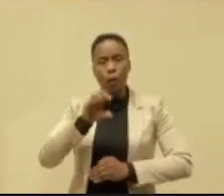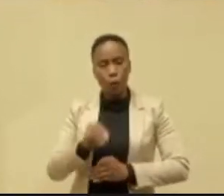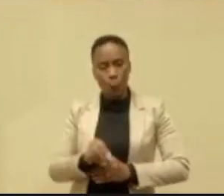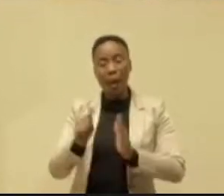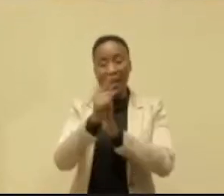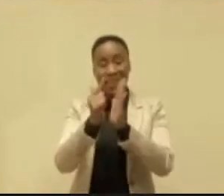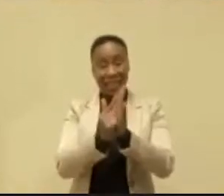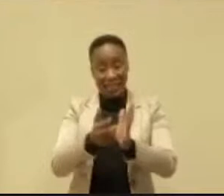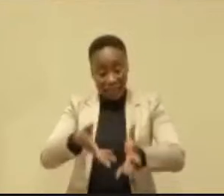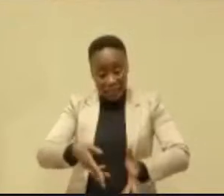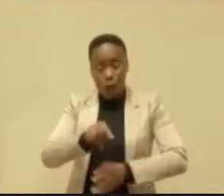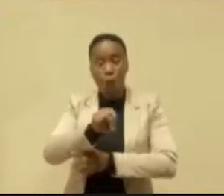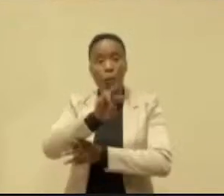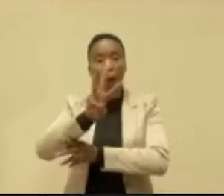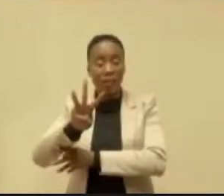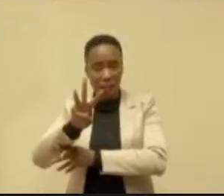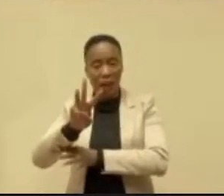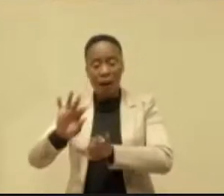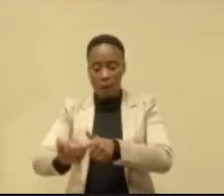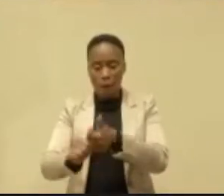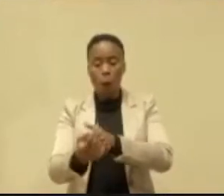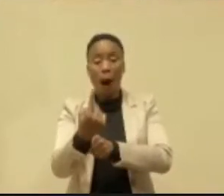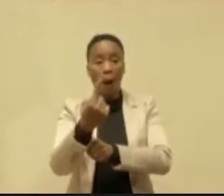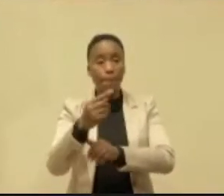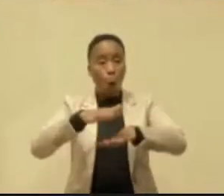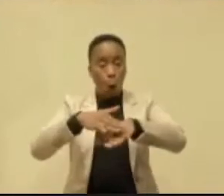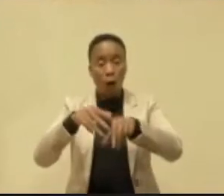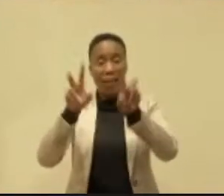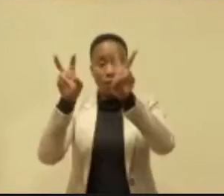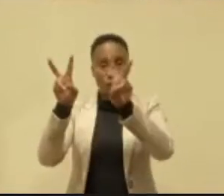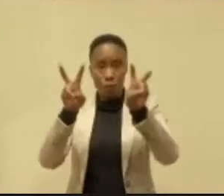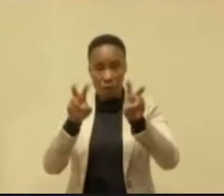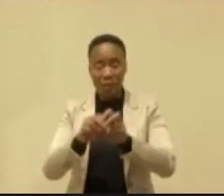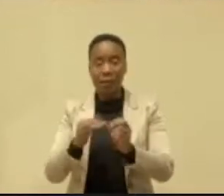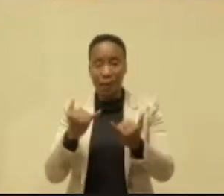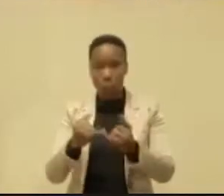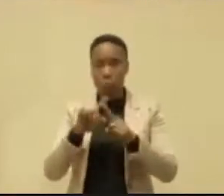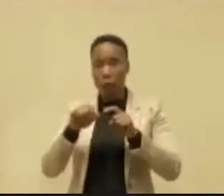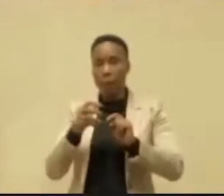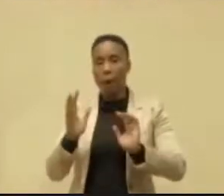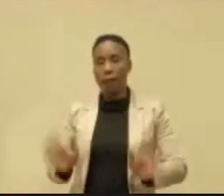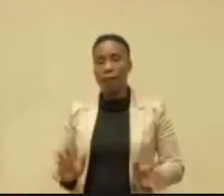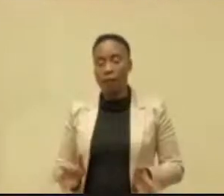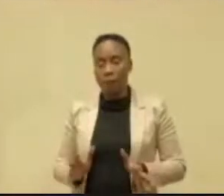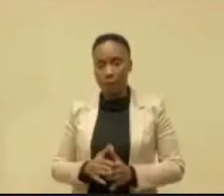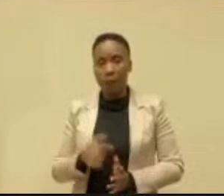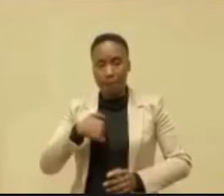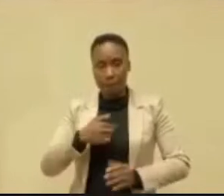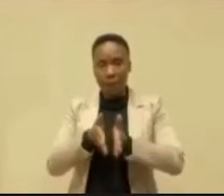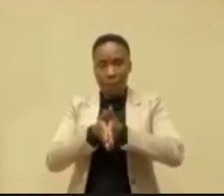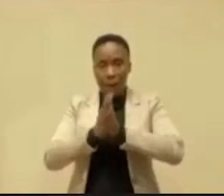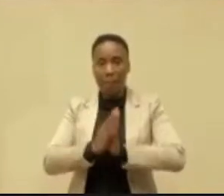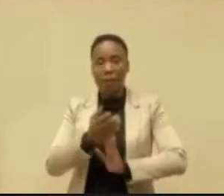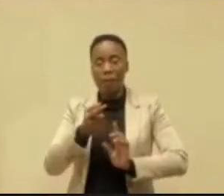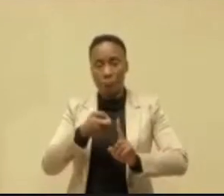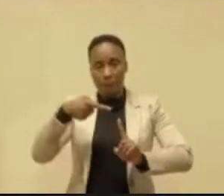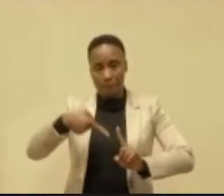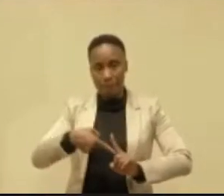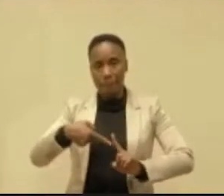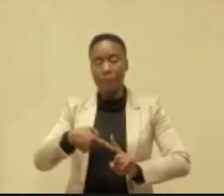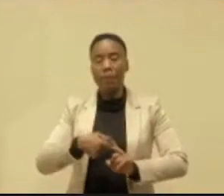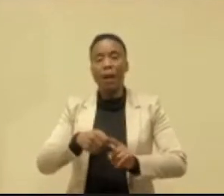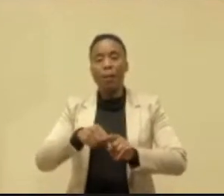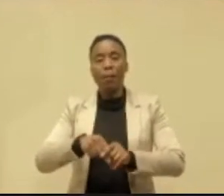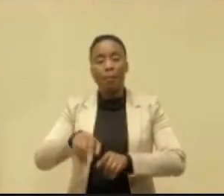northwest must follow up on the issues that are being raised here and i would request from this from this